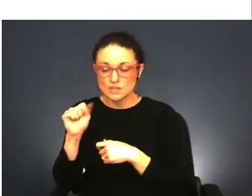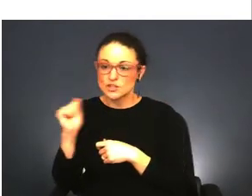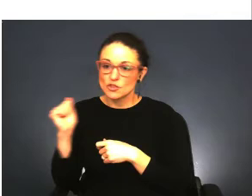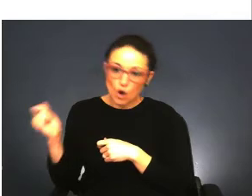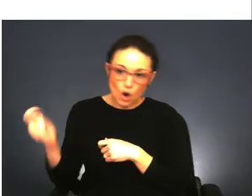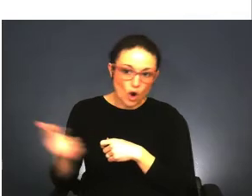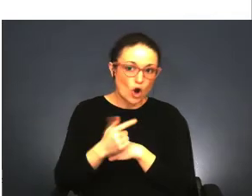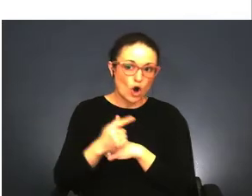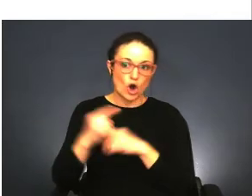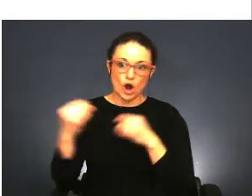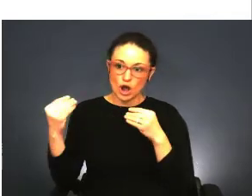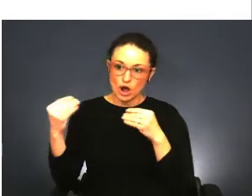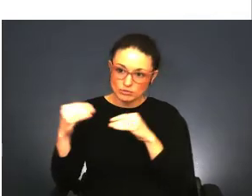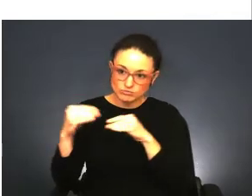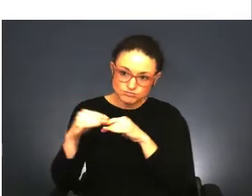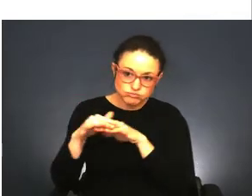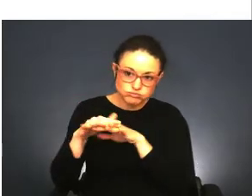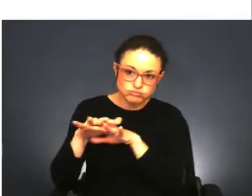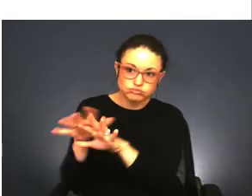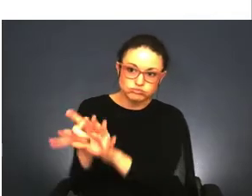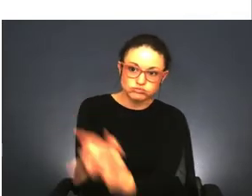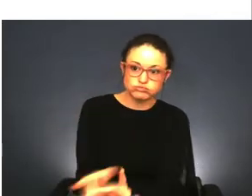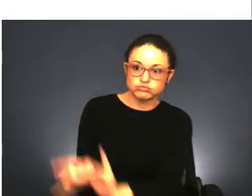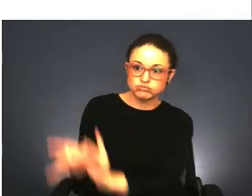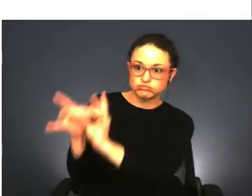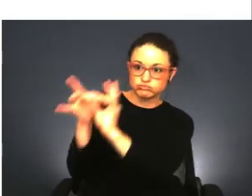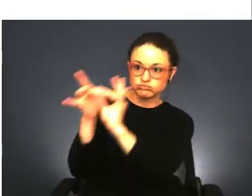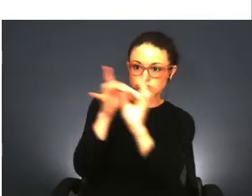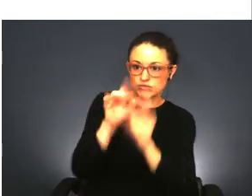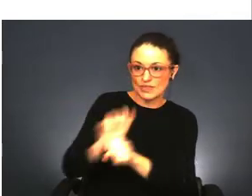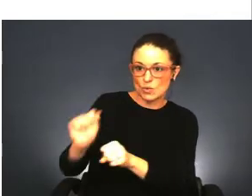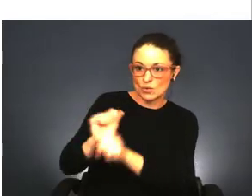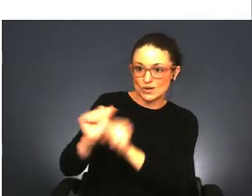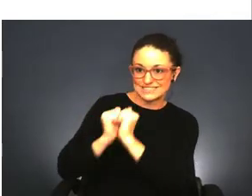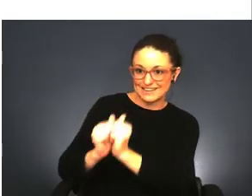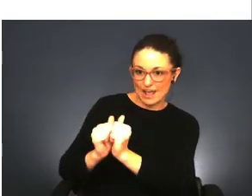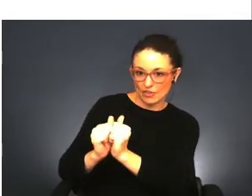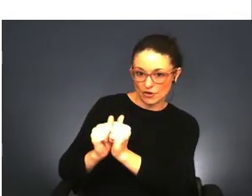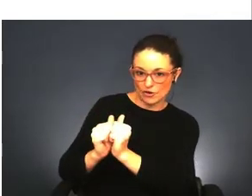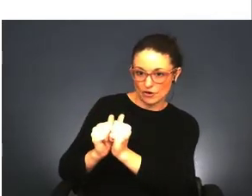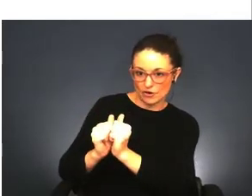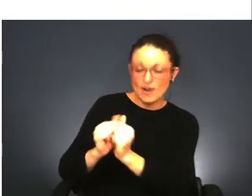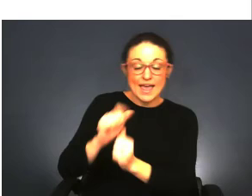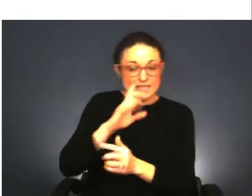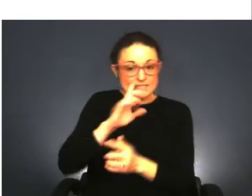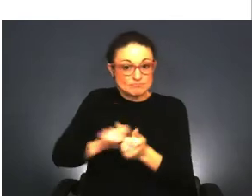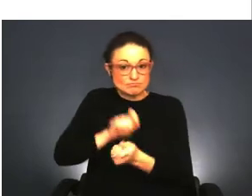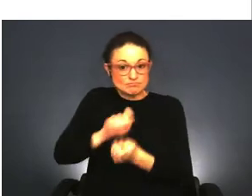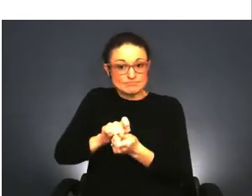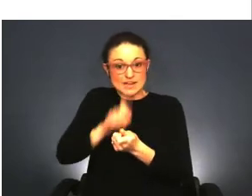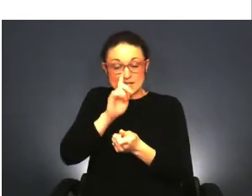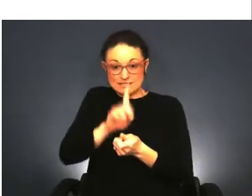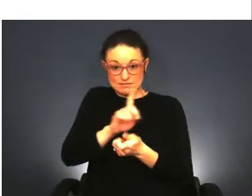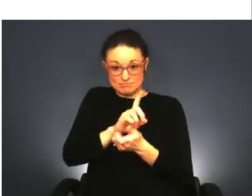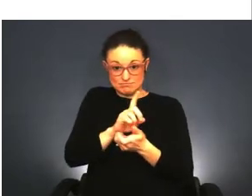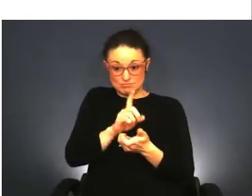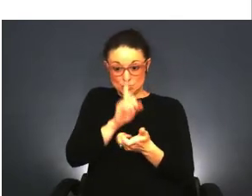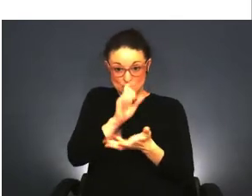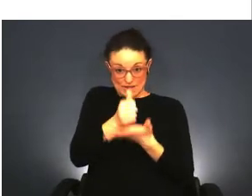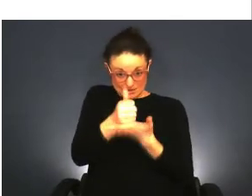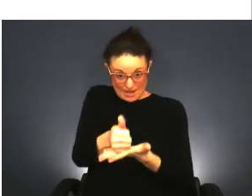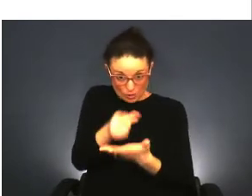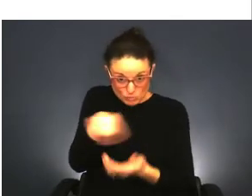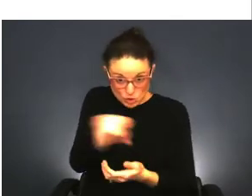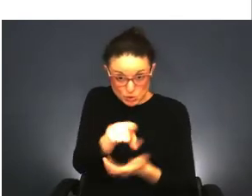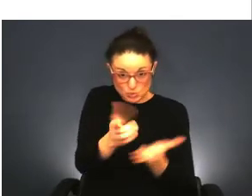work together. And they work together in pretty specific ways that are designed to really help you, to be of service to you in